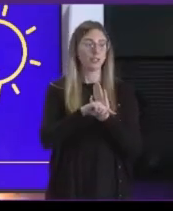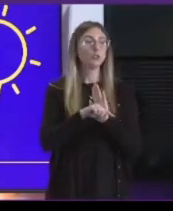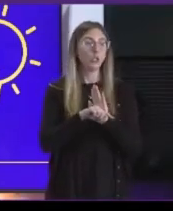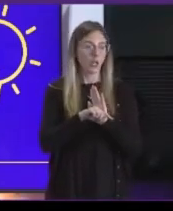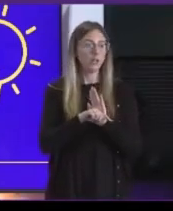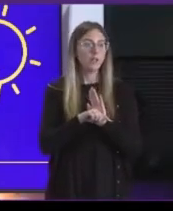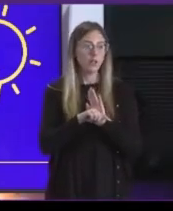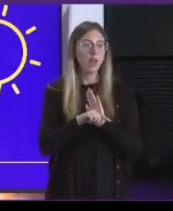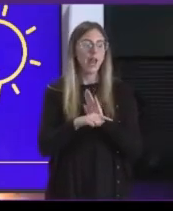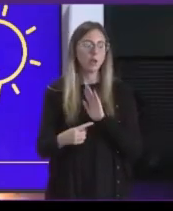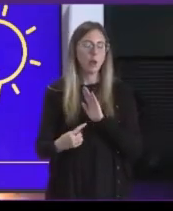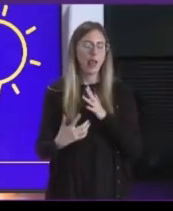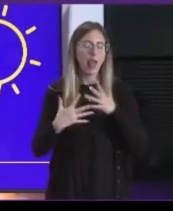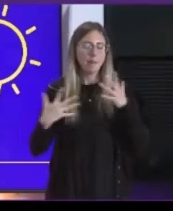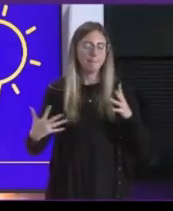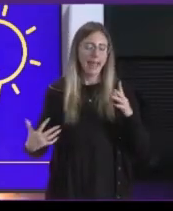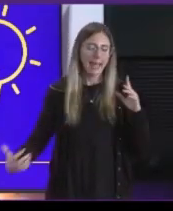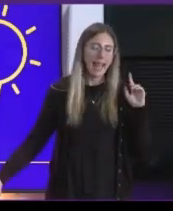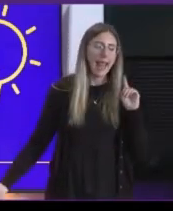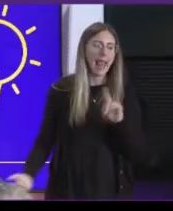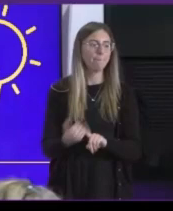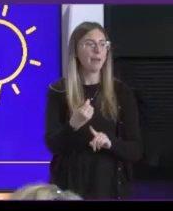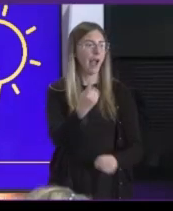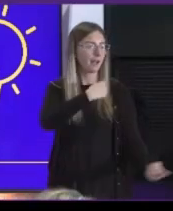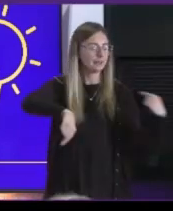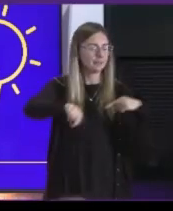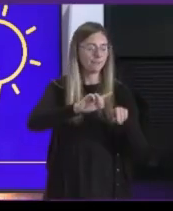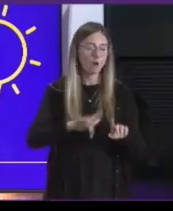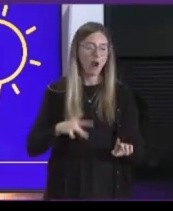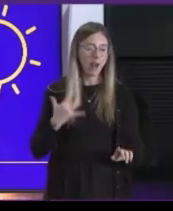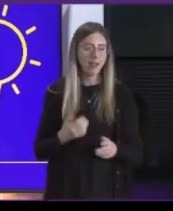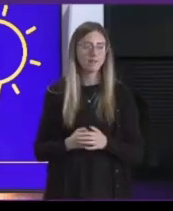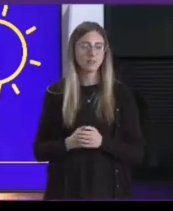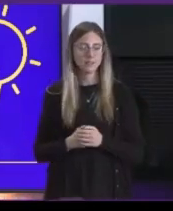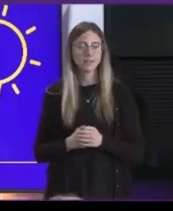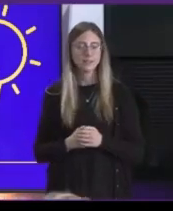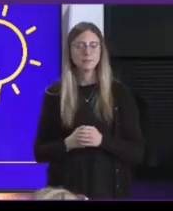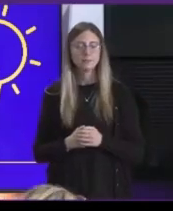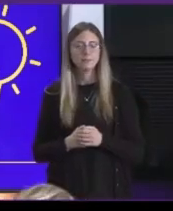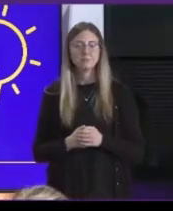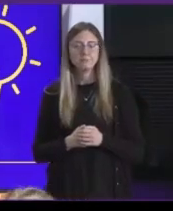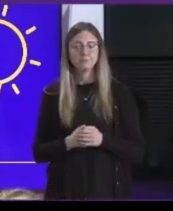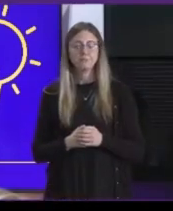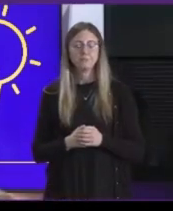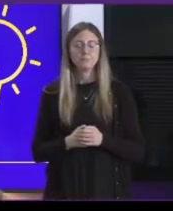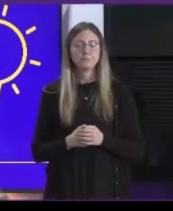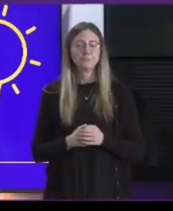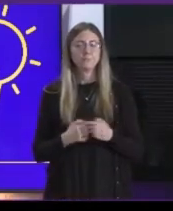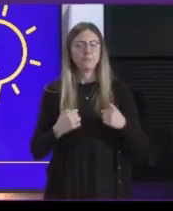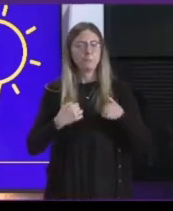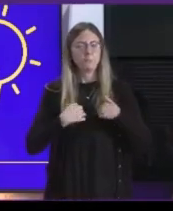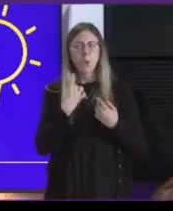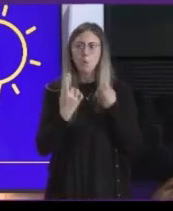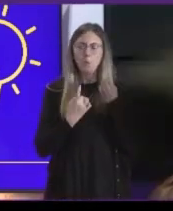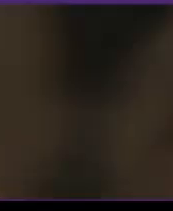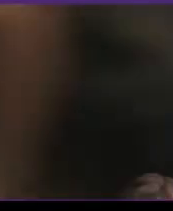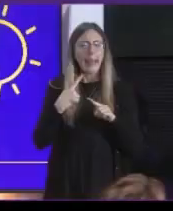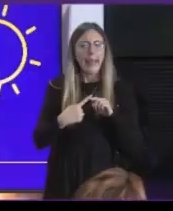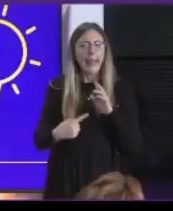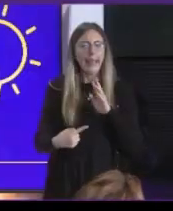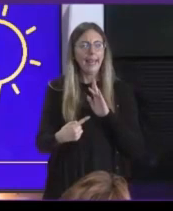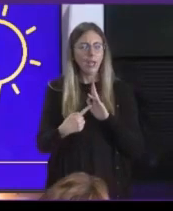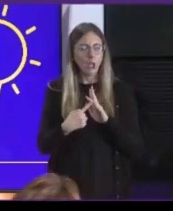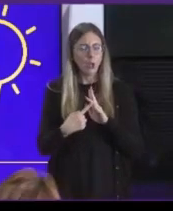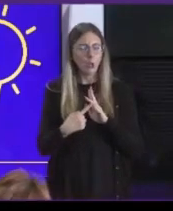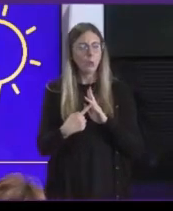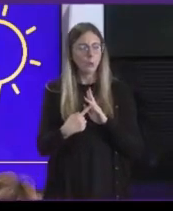going to have a significant impact on all sorts of parts of our lives. And one of the questions is, what about if you're not in the EU? Obviously a question in the